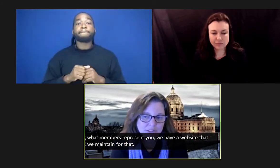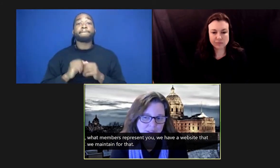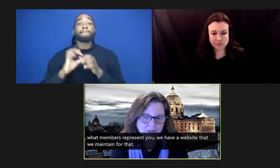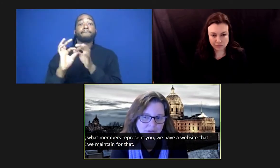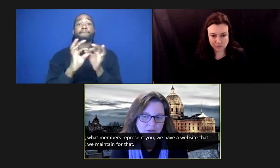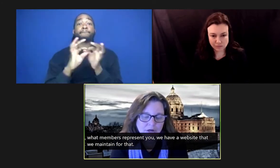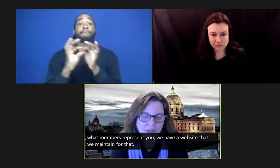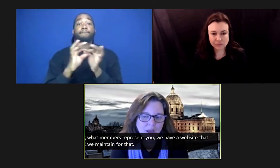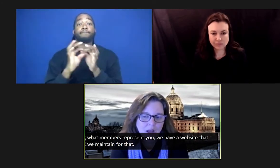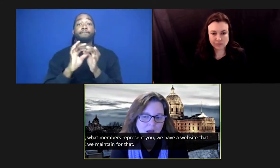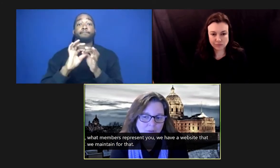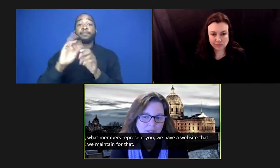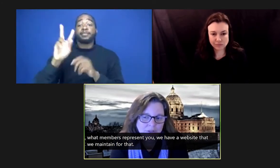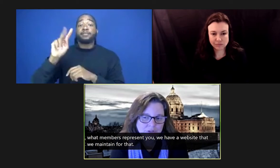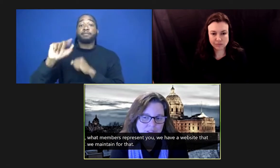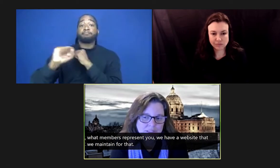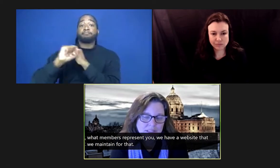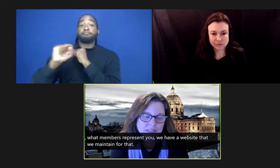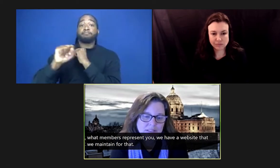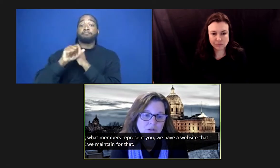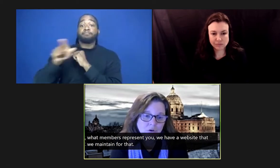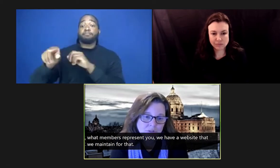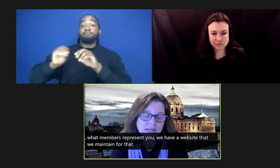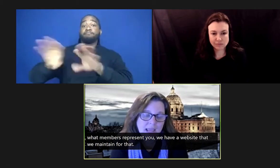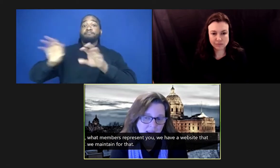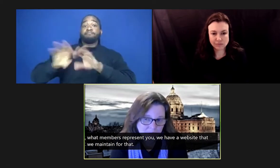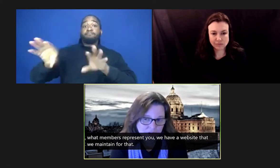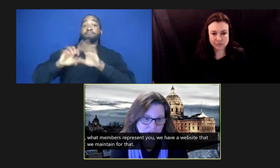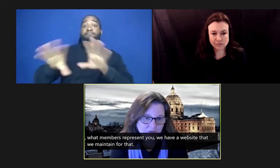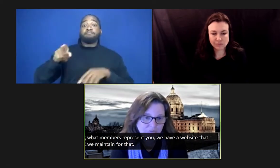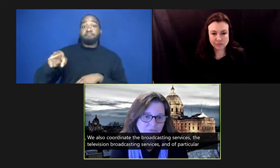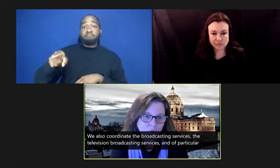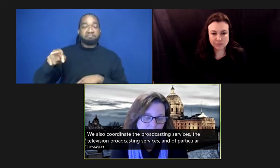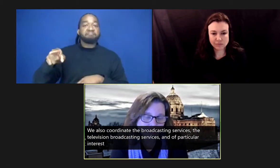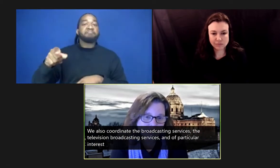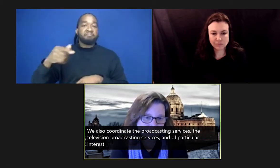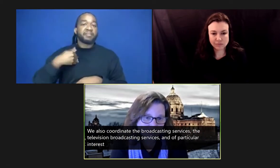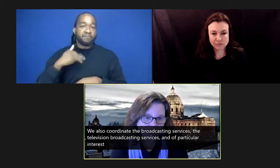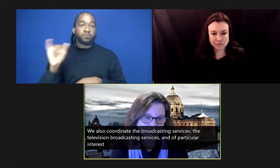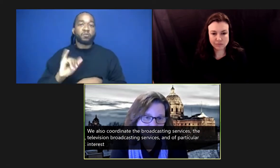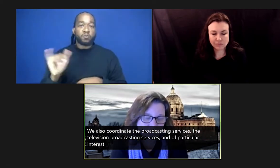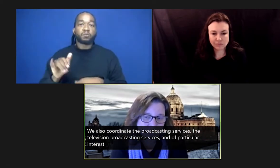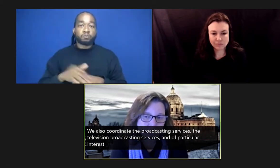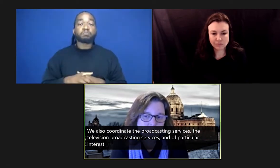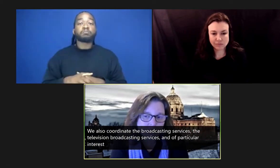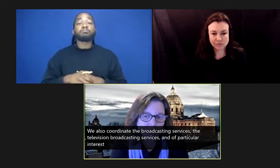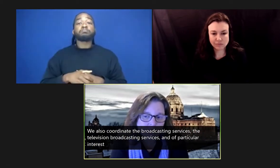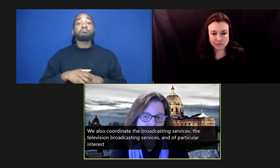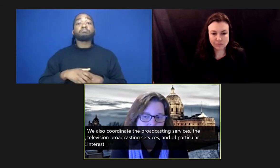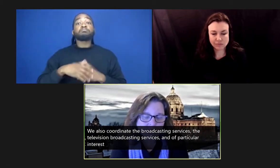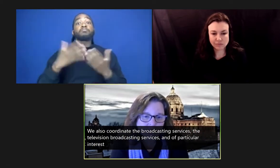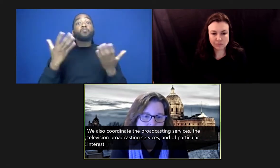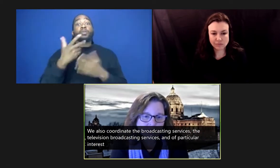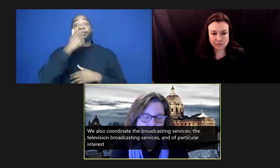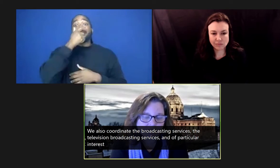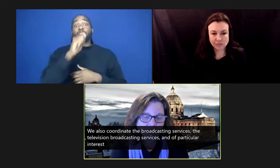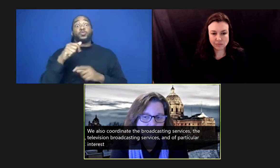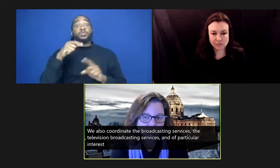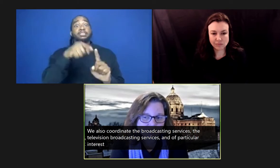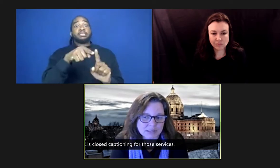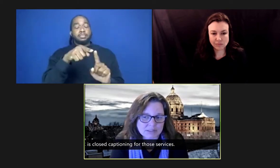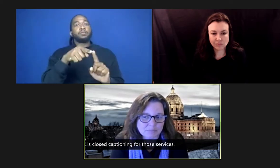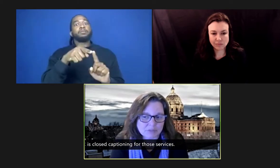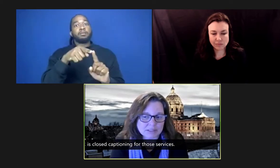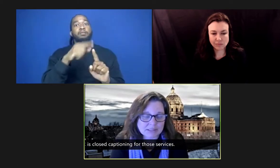of particular interest is closed captioning for those services. Whenever